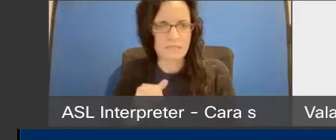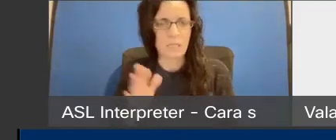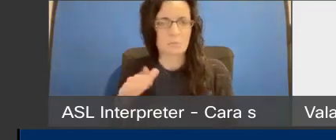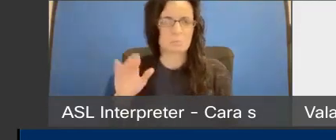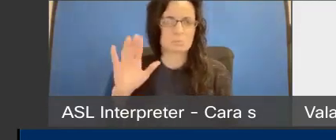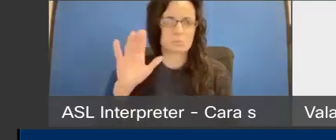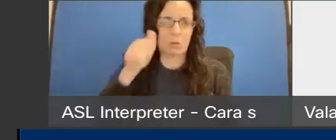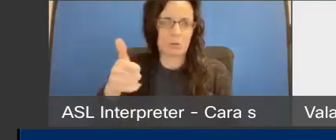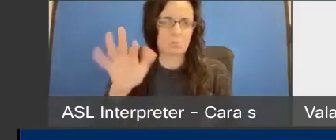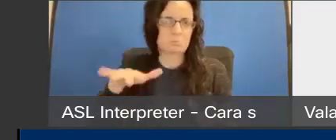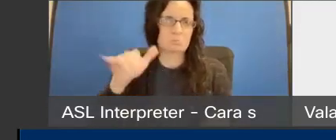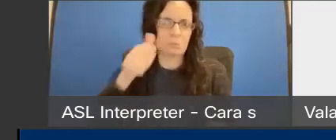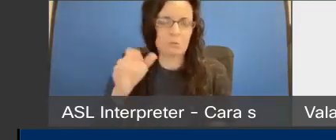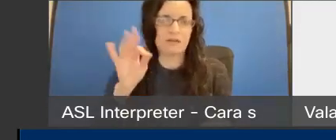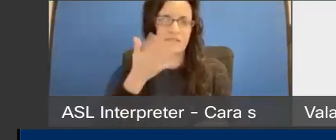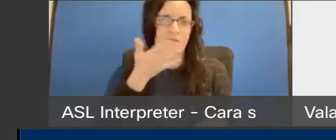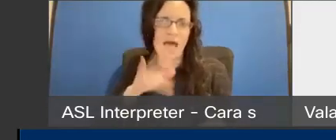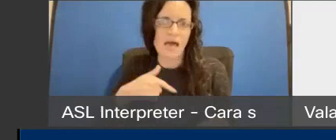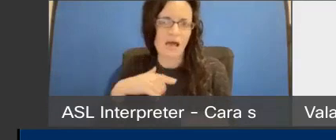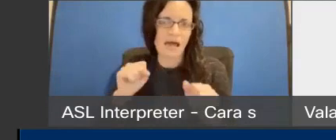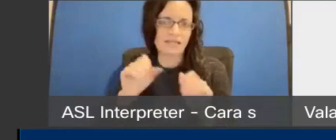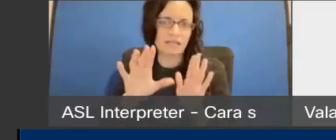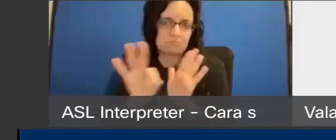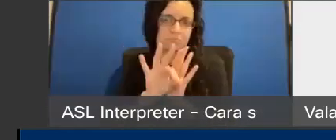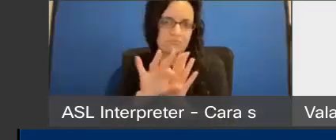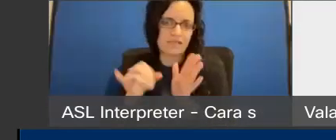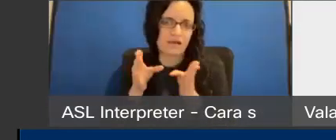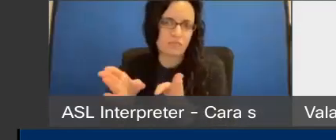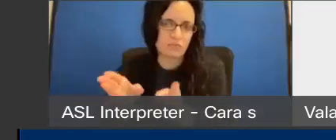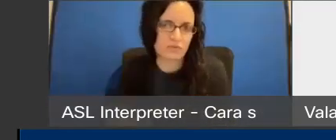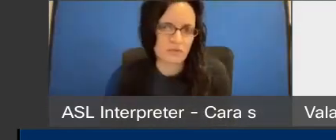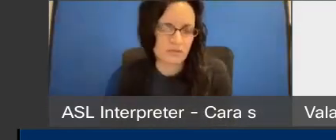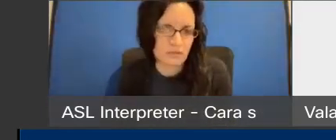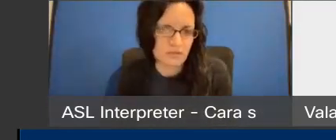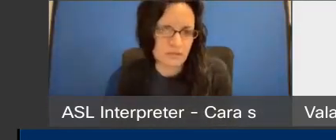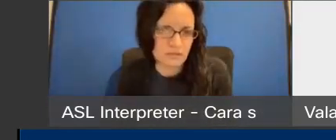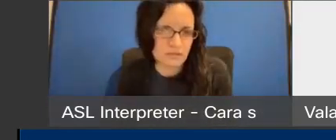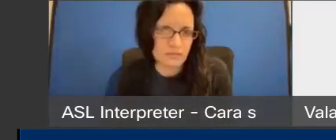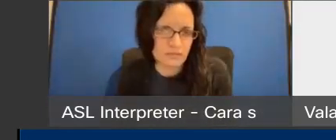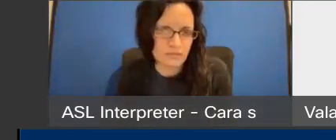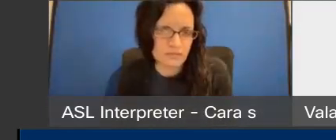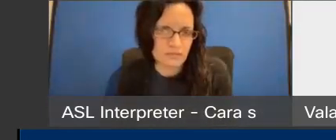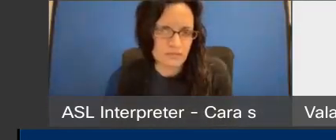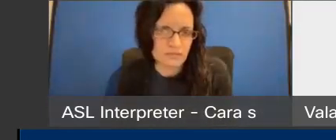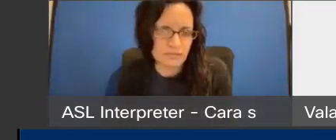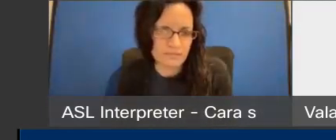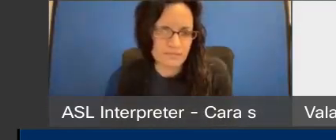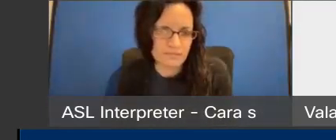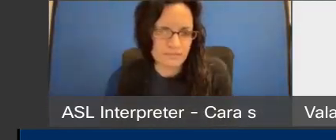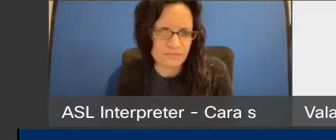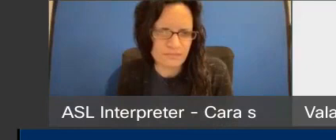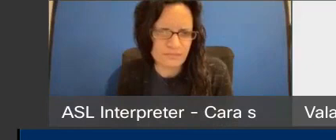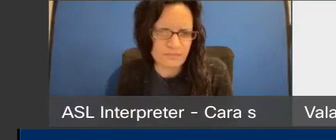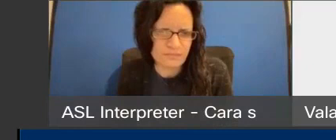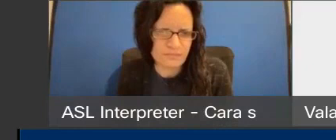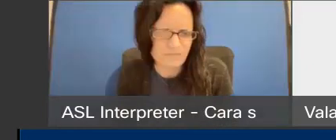really that bad, I have a way out. I use that every day to continue to when I was first